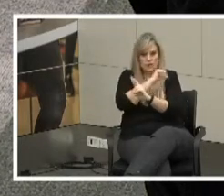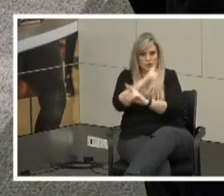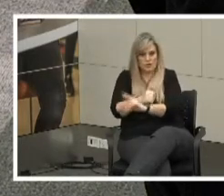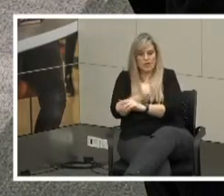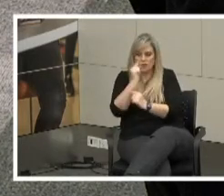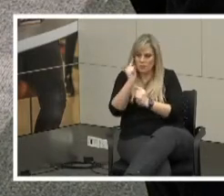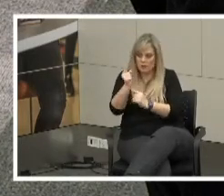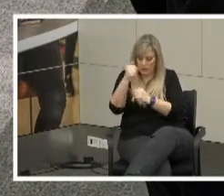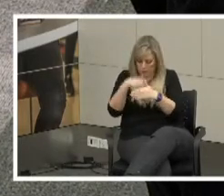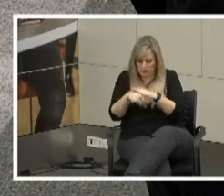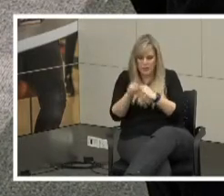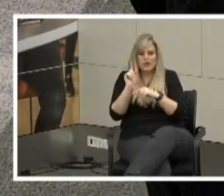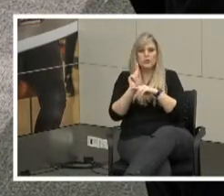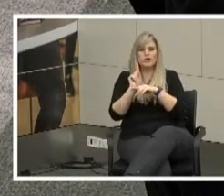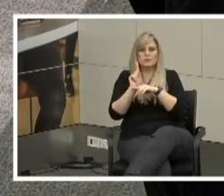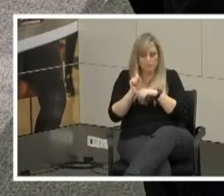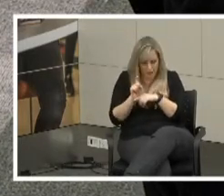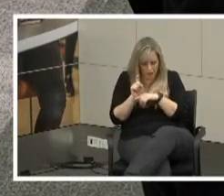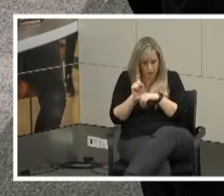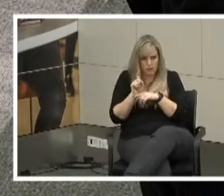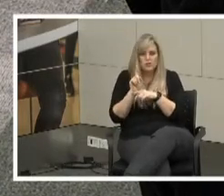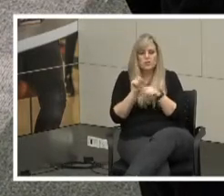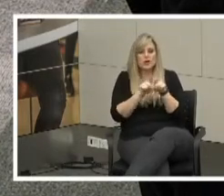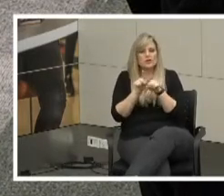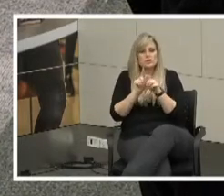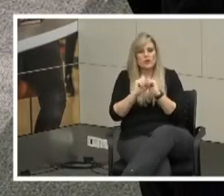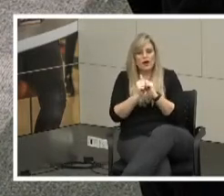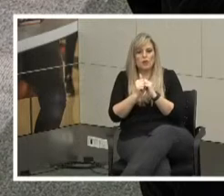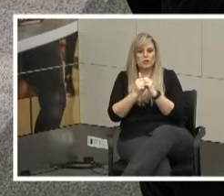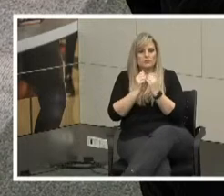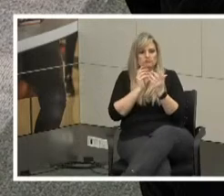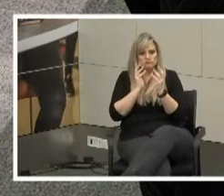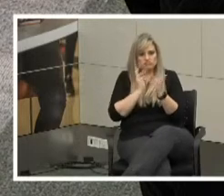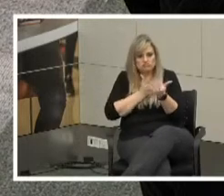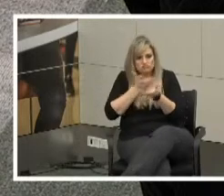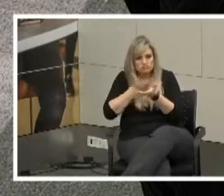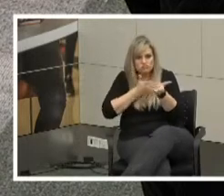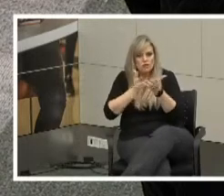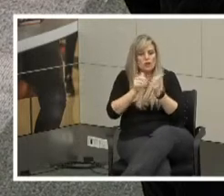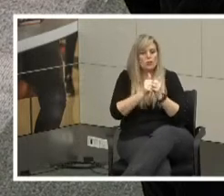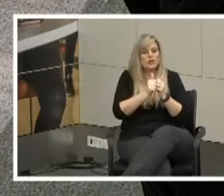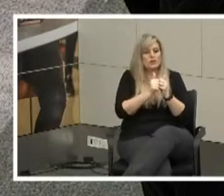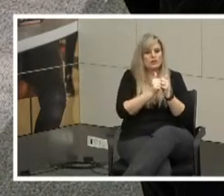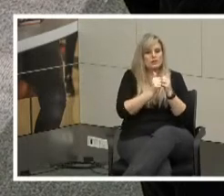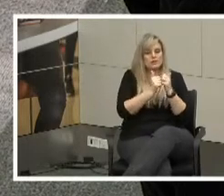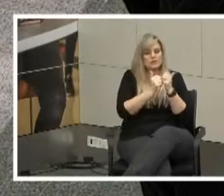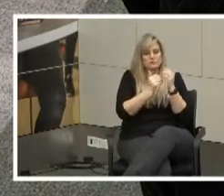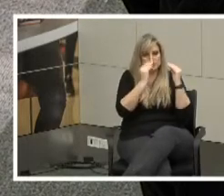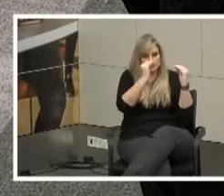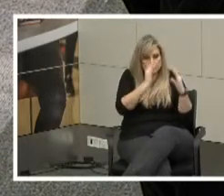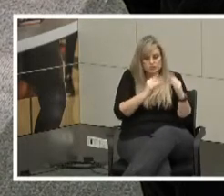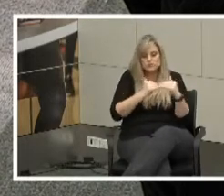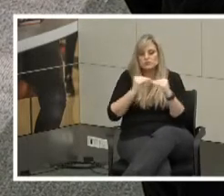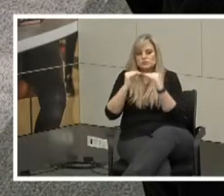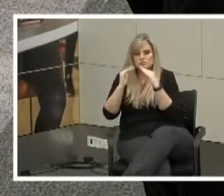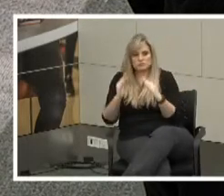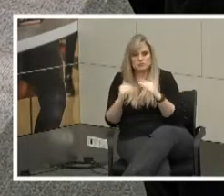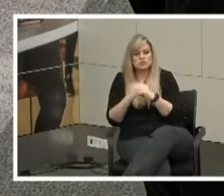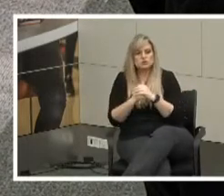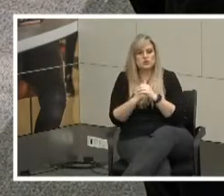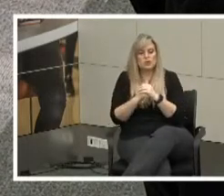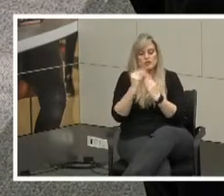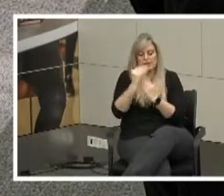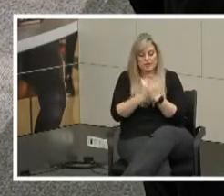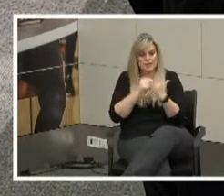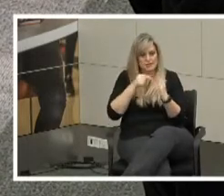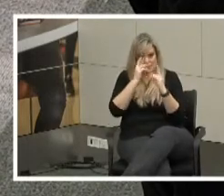dojo with a bow as well as how we address and interact our instructors and fellow students students the lesson of respect from the program is